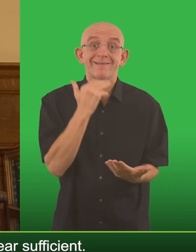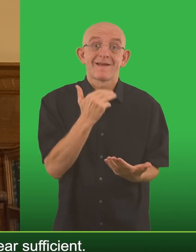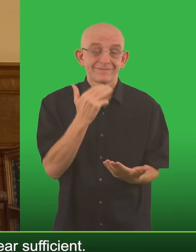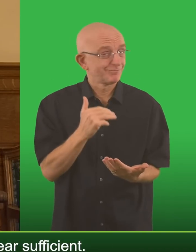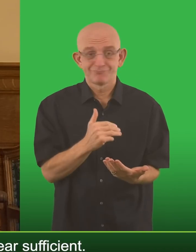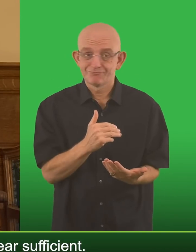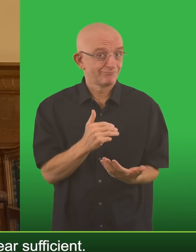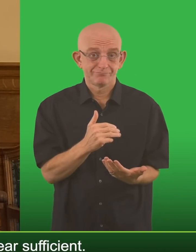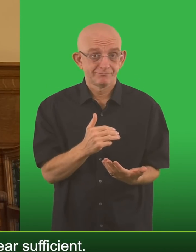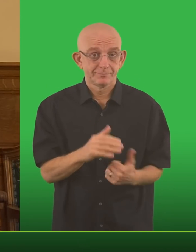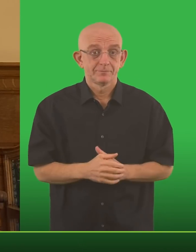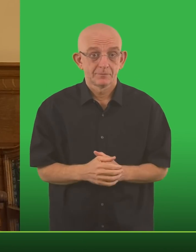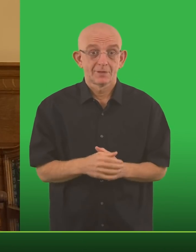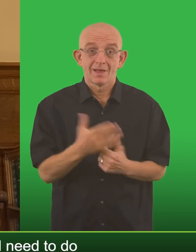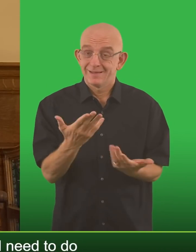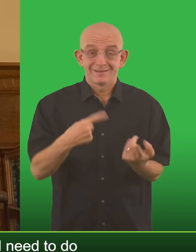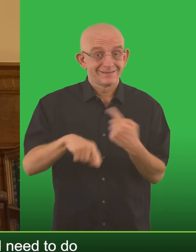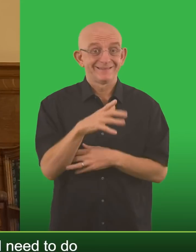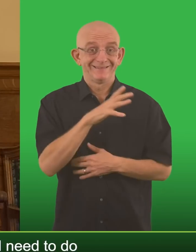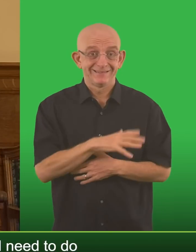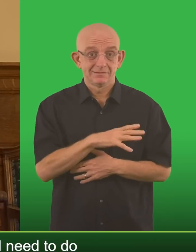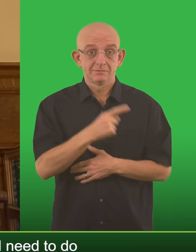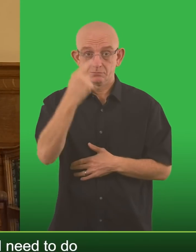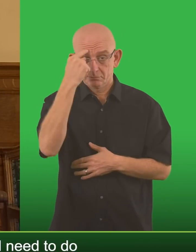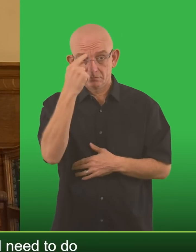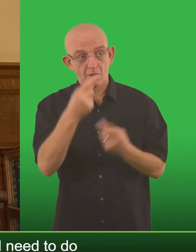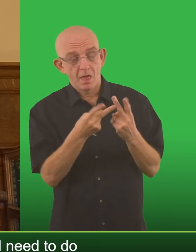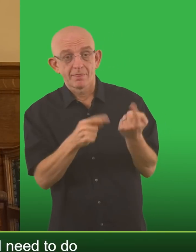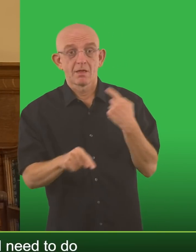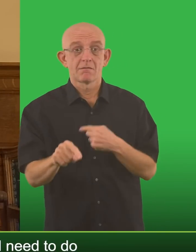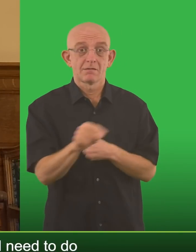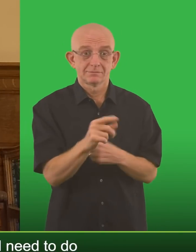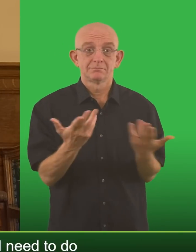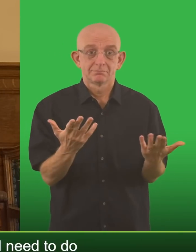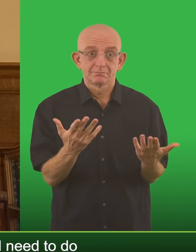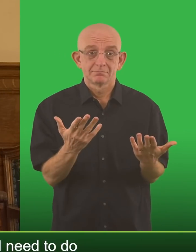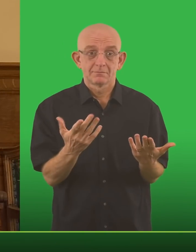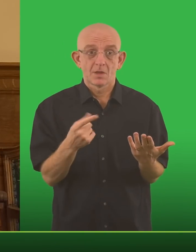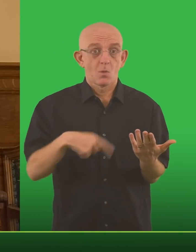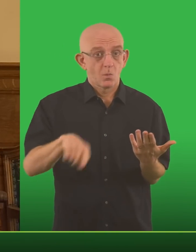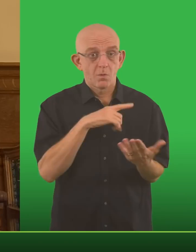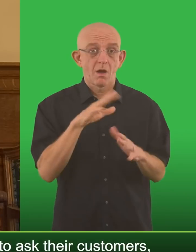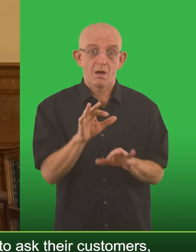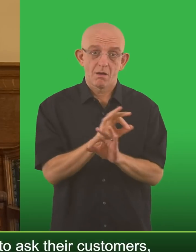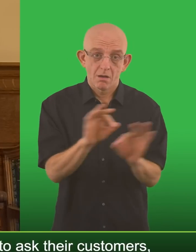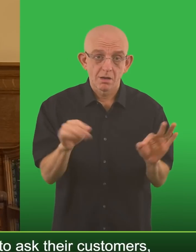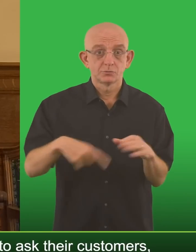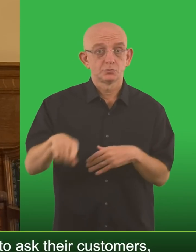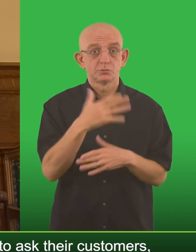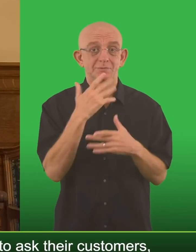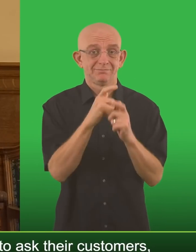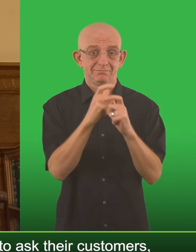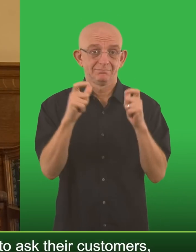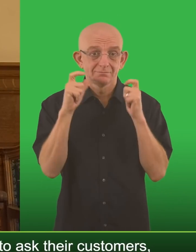necessary, but it's nowhere near sufficient. So there is something that we all need to do around being thoughtful of others, strongly asking